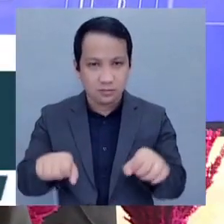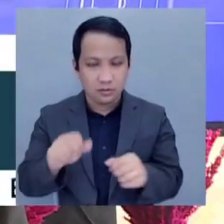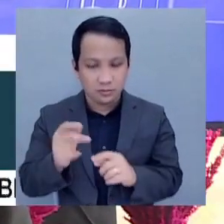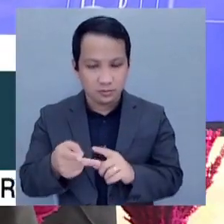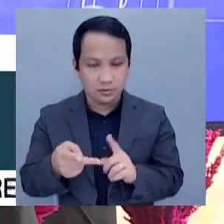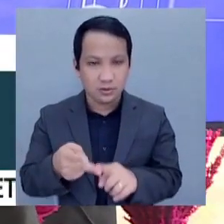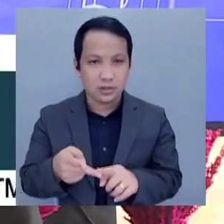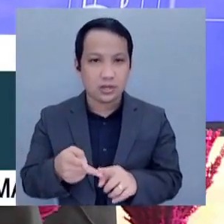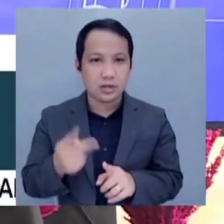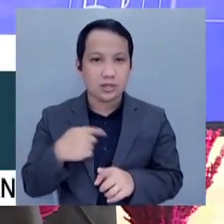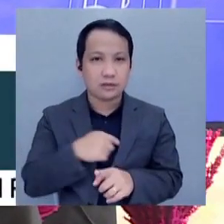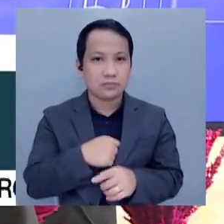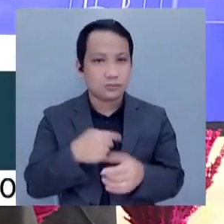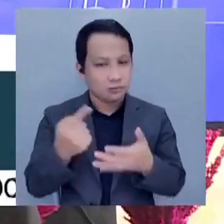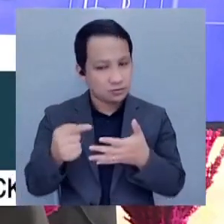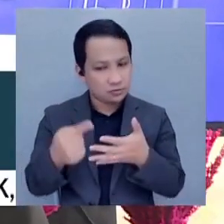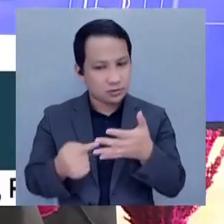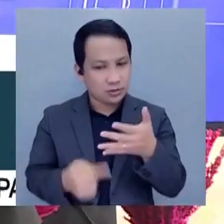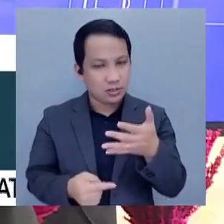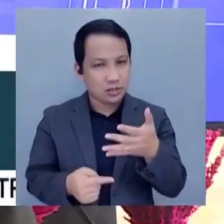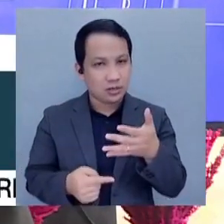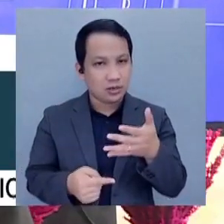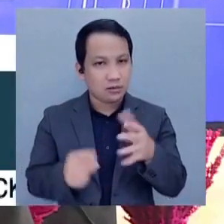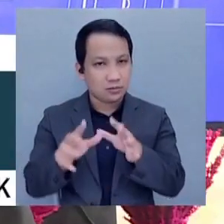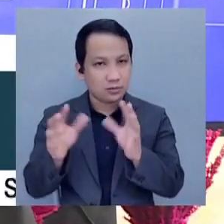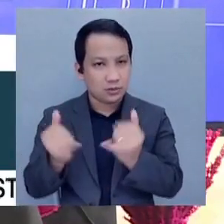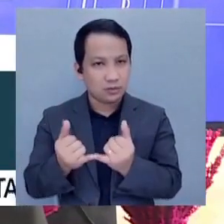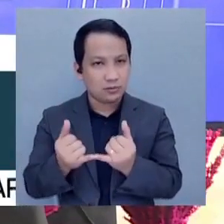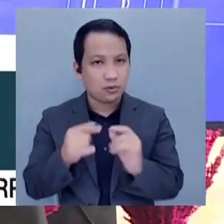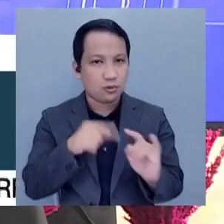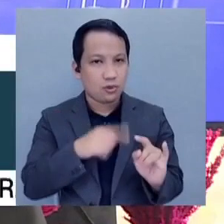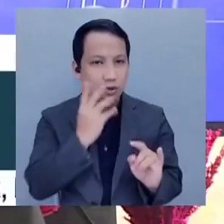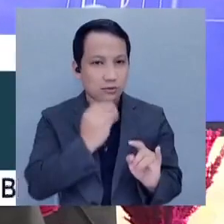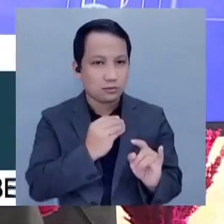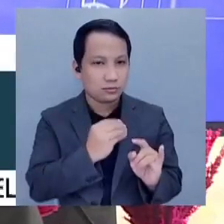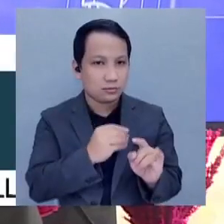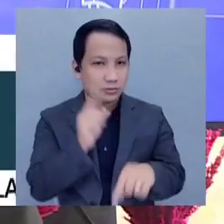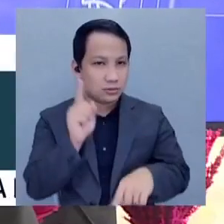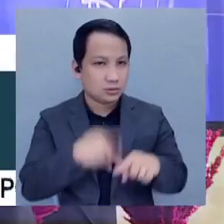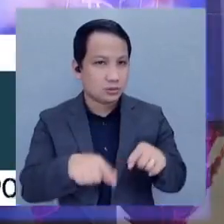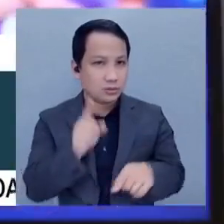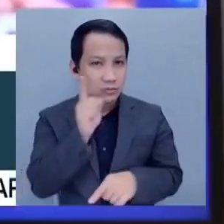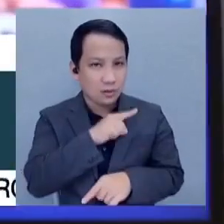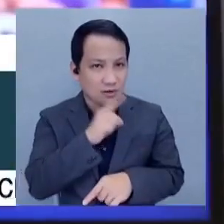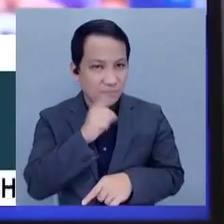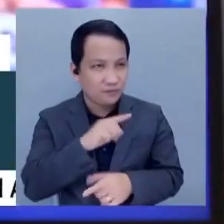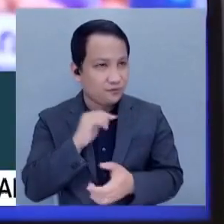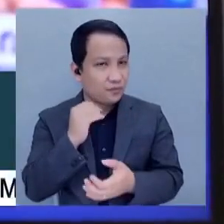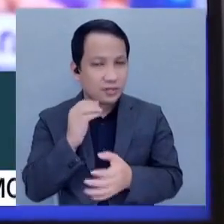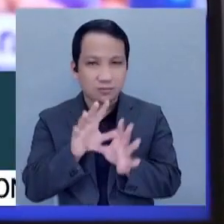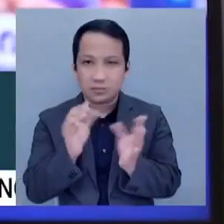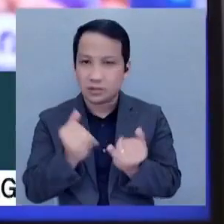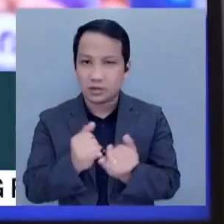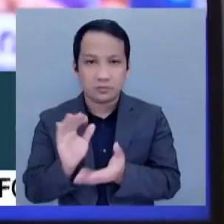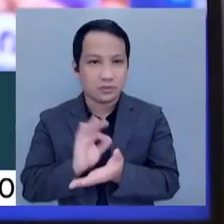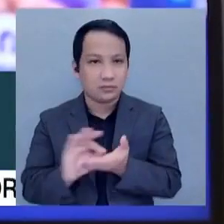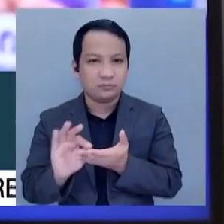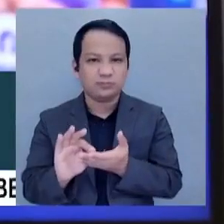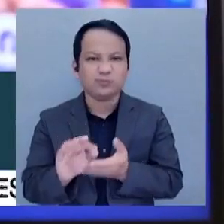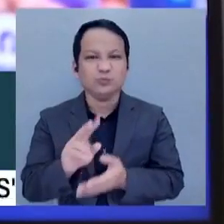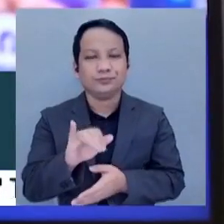also checking against the companies. For example, they can't fake another established company by the account. Viber says it has